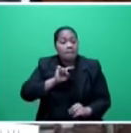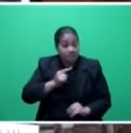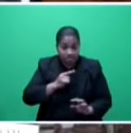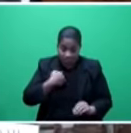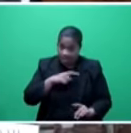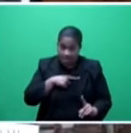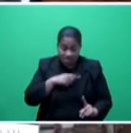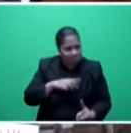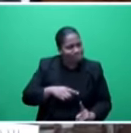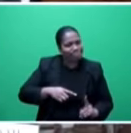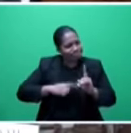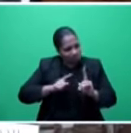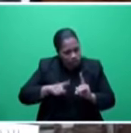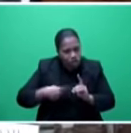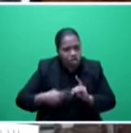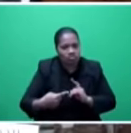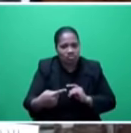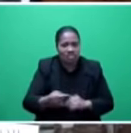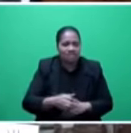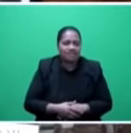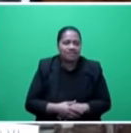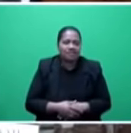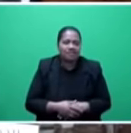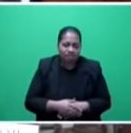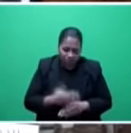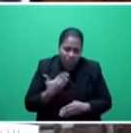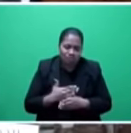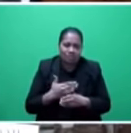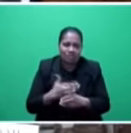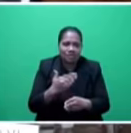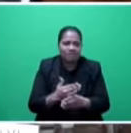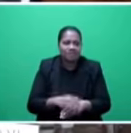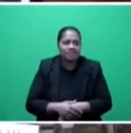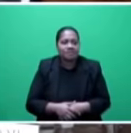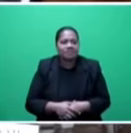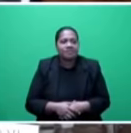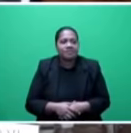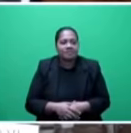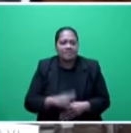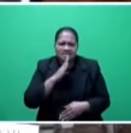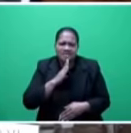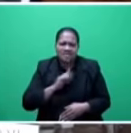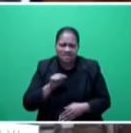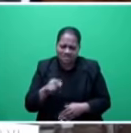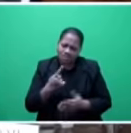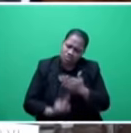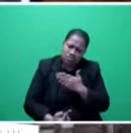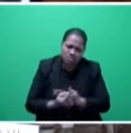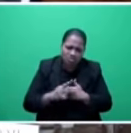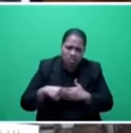continue. And sadly, the confrontational thinking continues, with